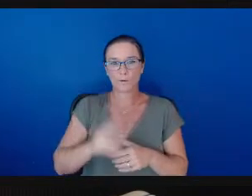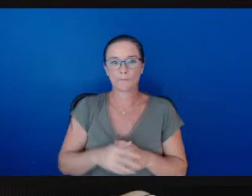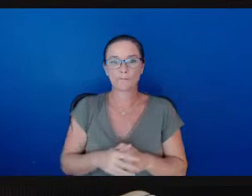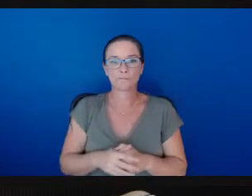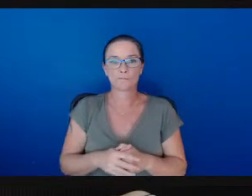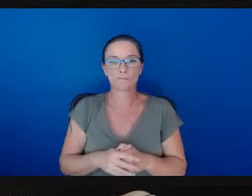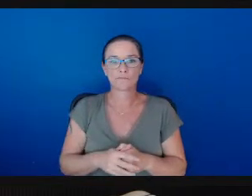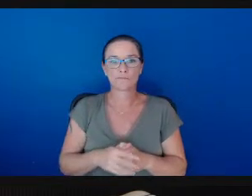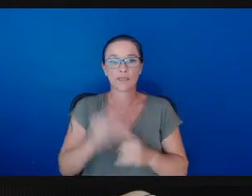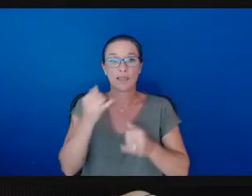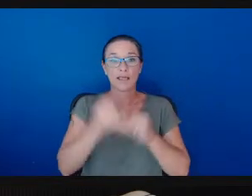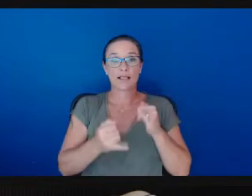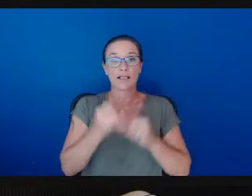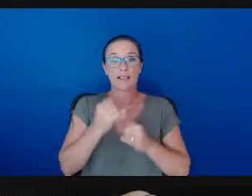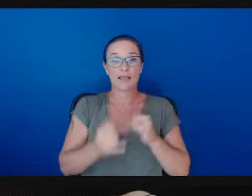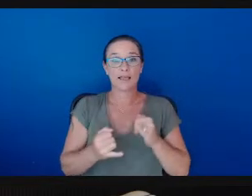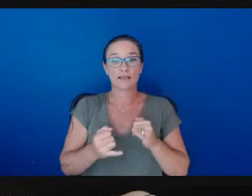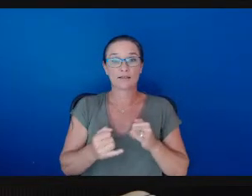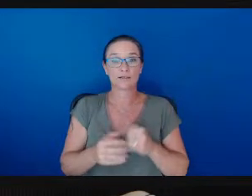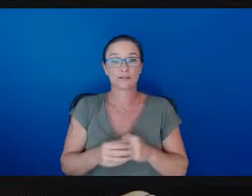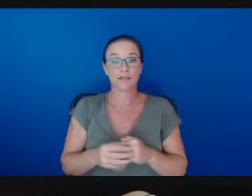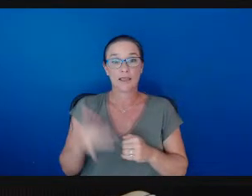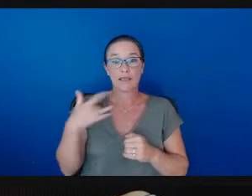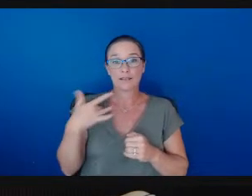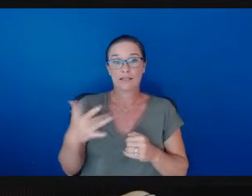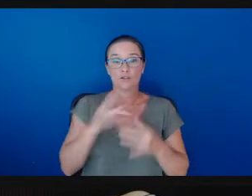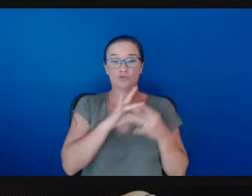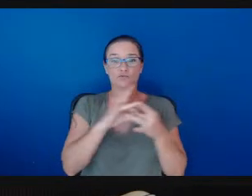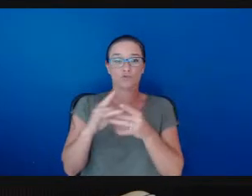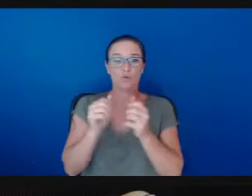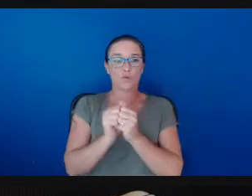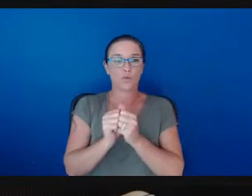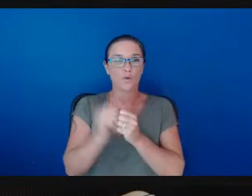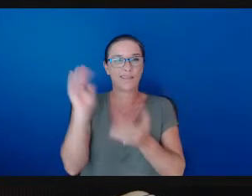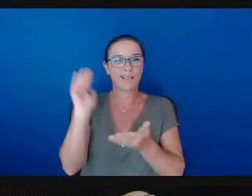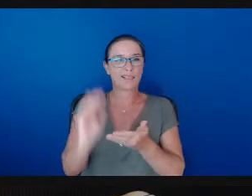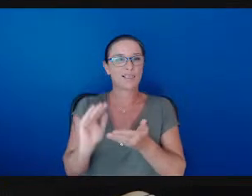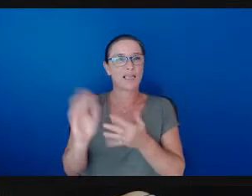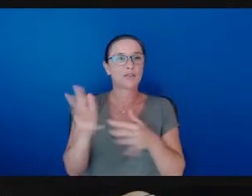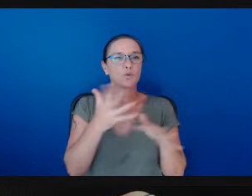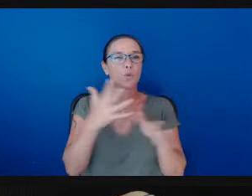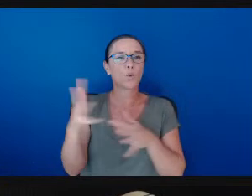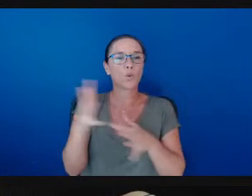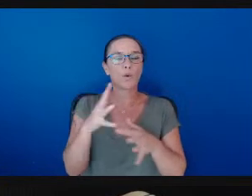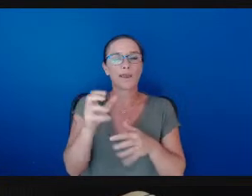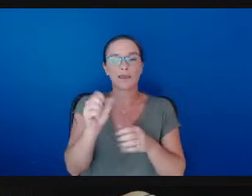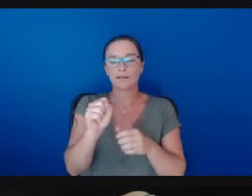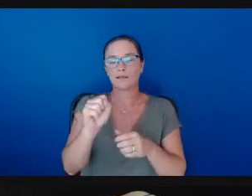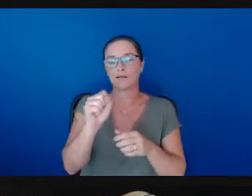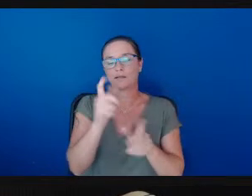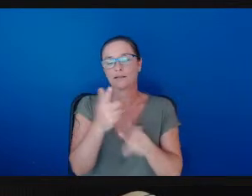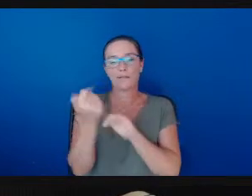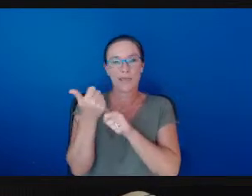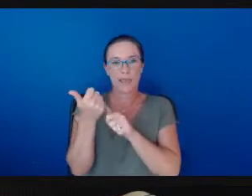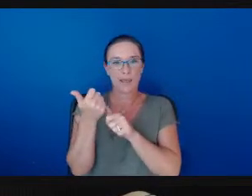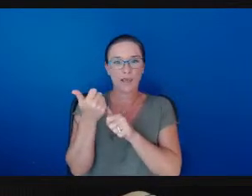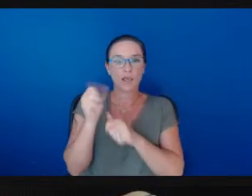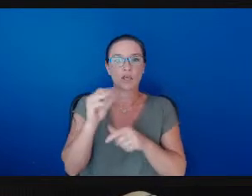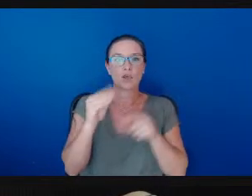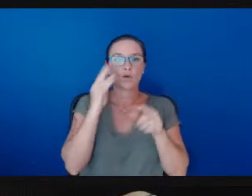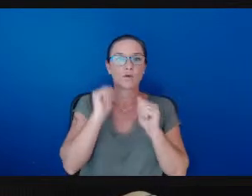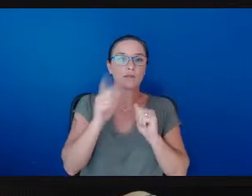lastly, that often corresponds with slower wind speeds. So here's a wind speed at the national park in miles per hour over the last